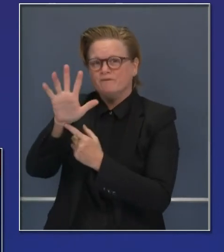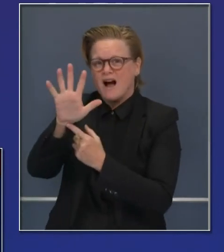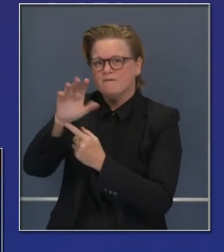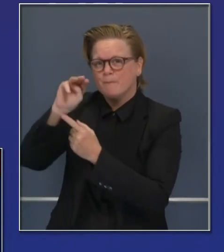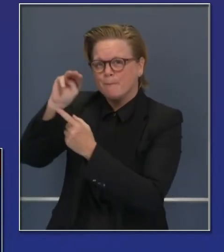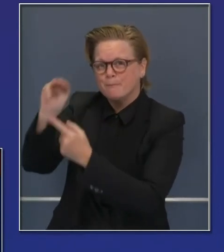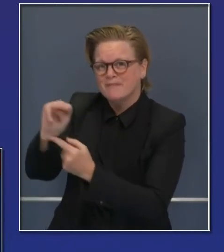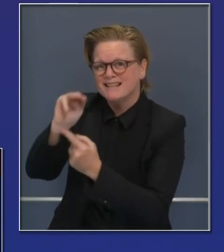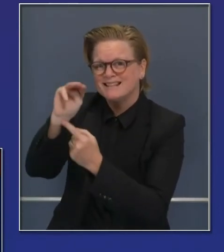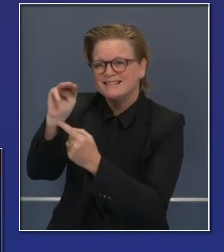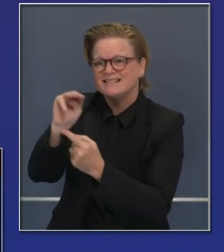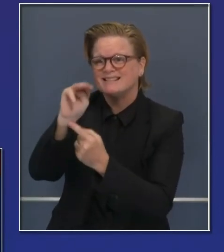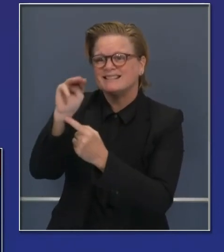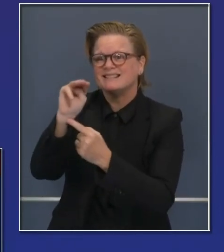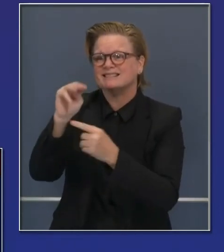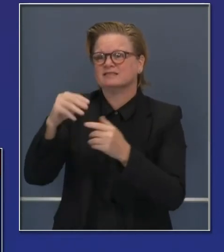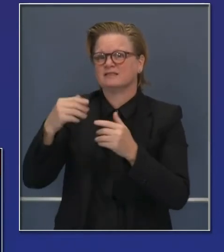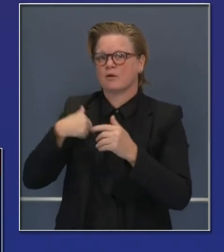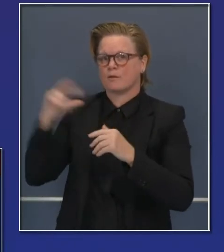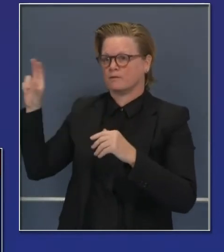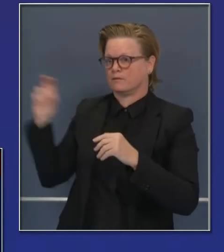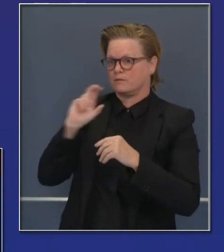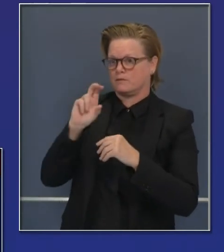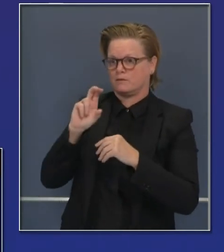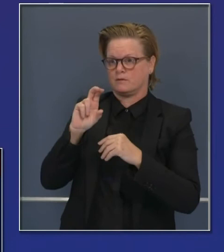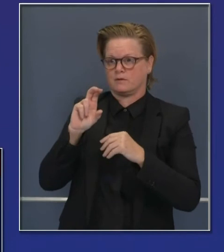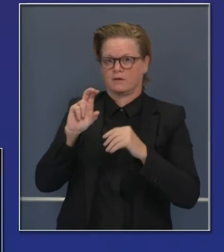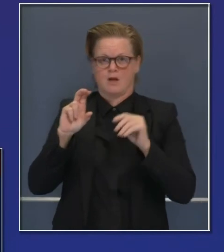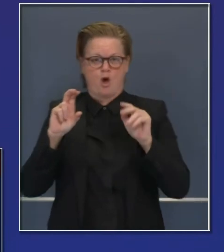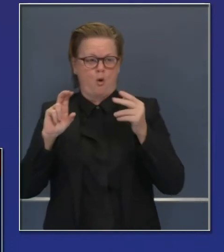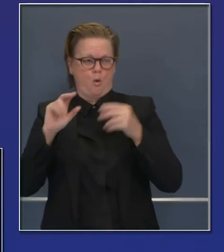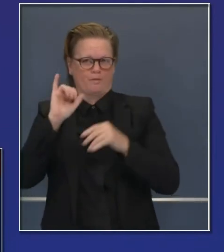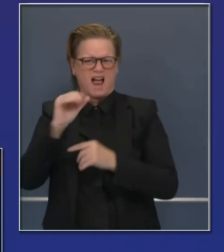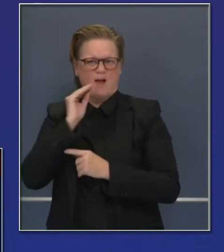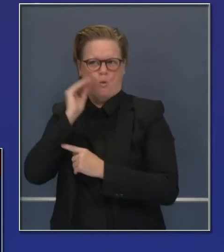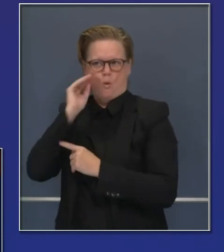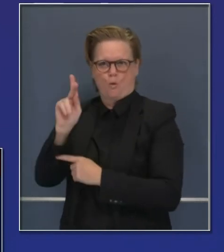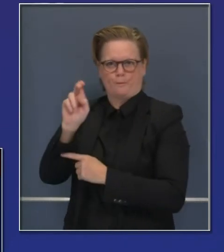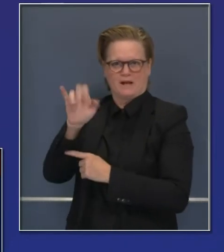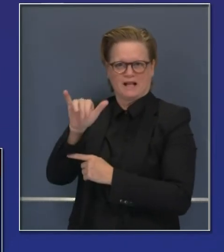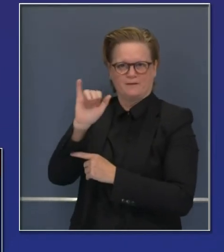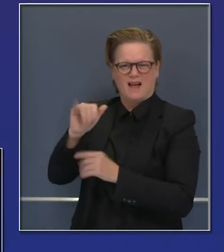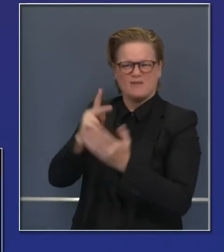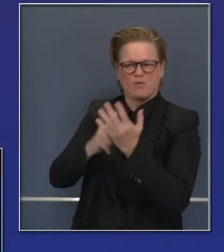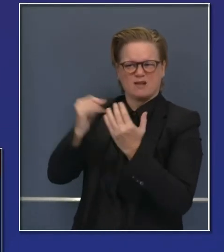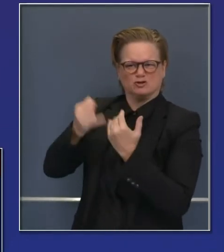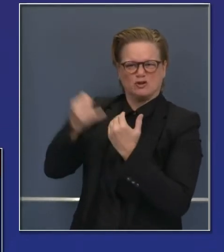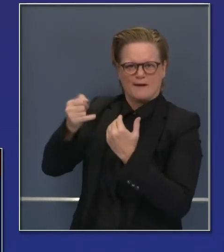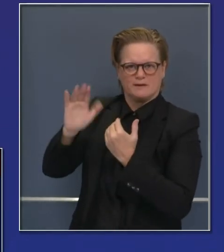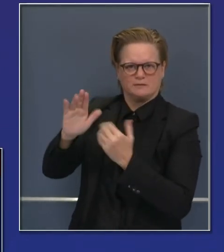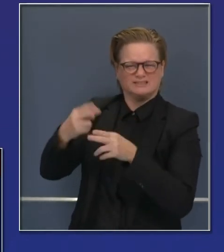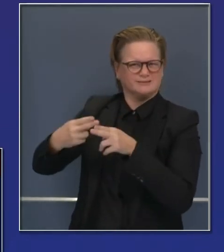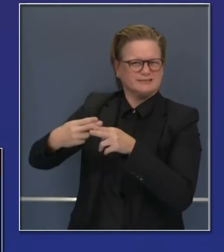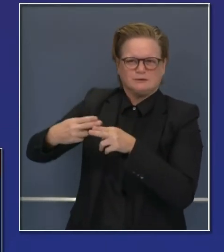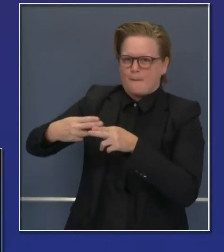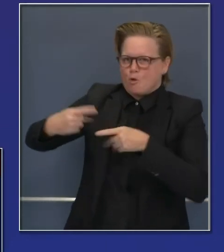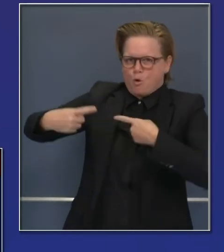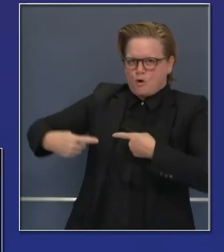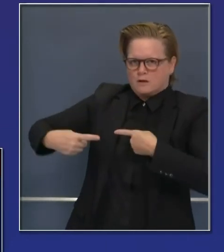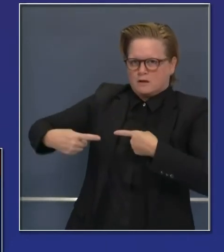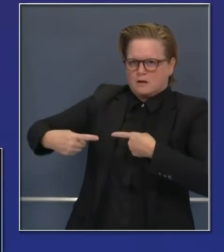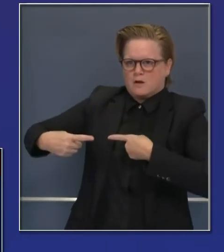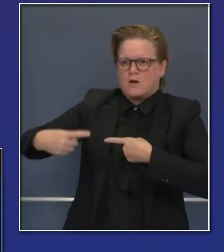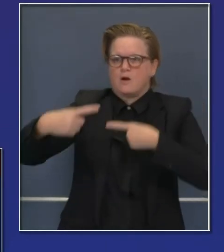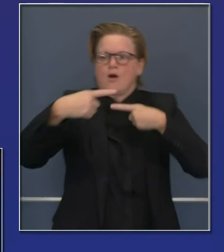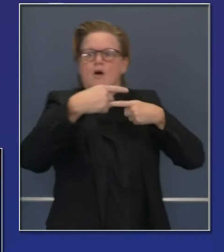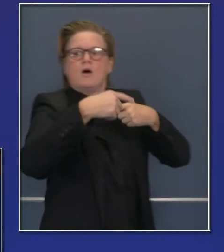though, nonetheless continues to operate. It's on a month-to-month basis, getting reimbursements from FEMA. We're working aggressively with the